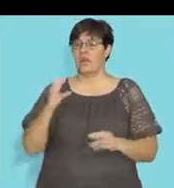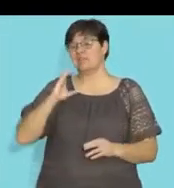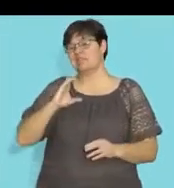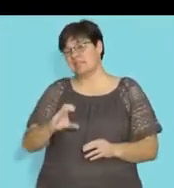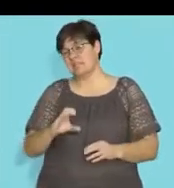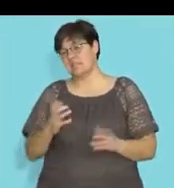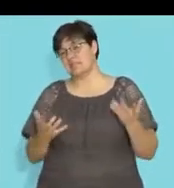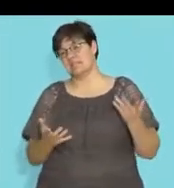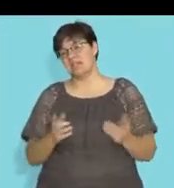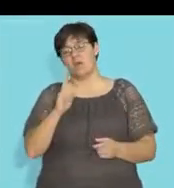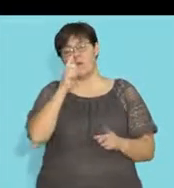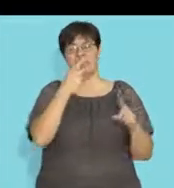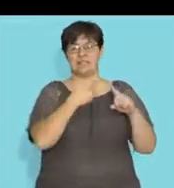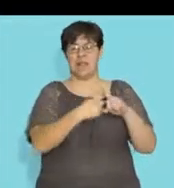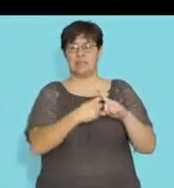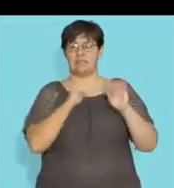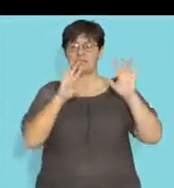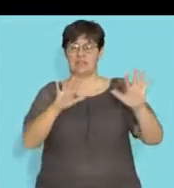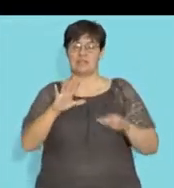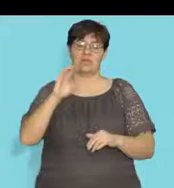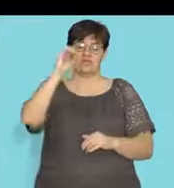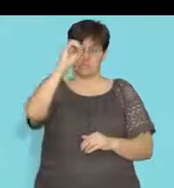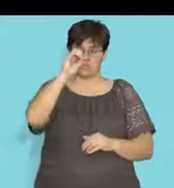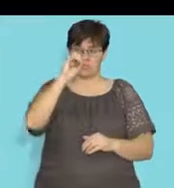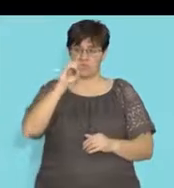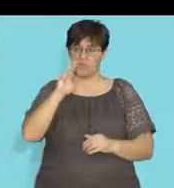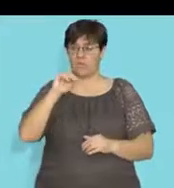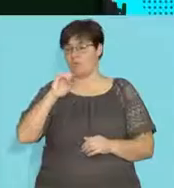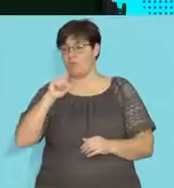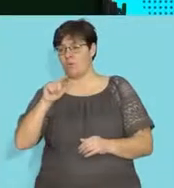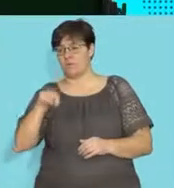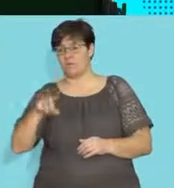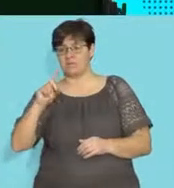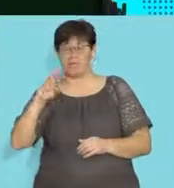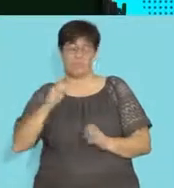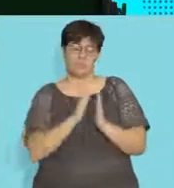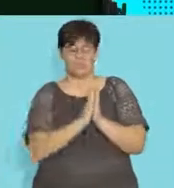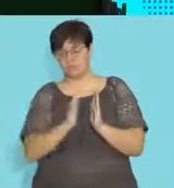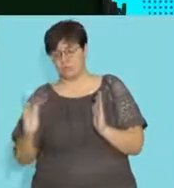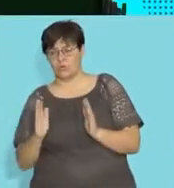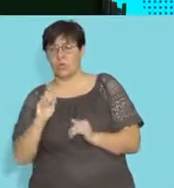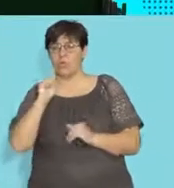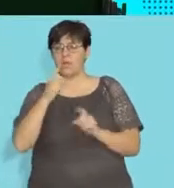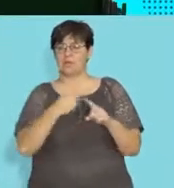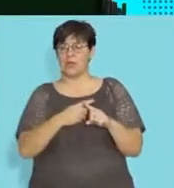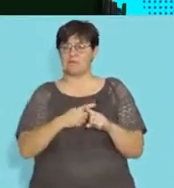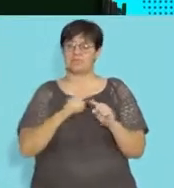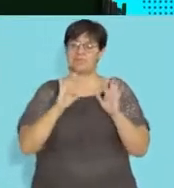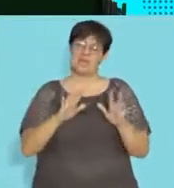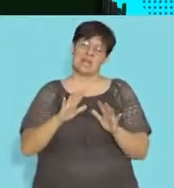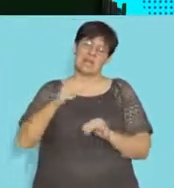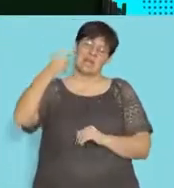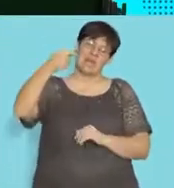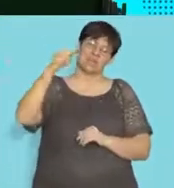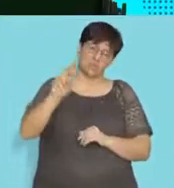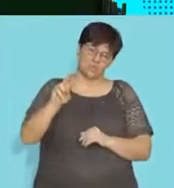your hydronium ion in a range of 1 times 10 to the power 0 up to 1 times 10 to the power minus